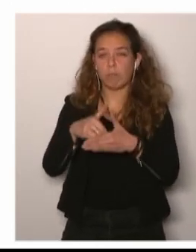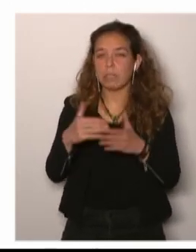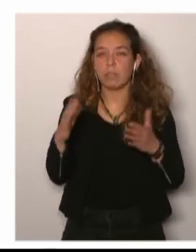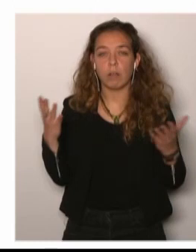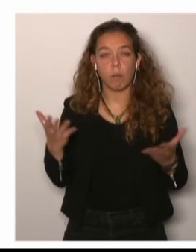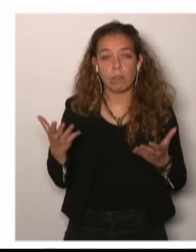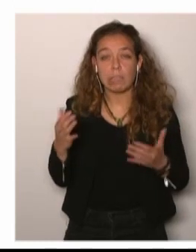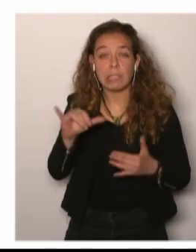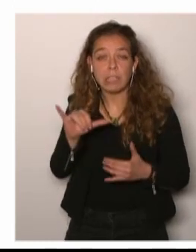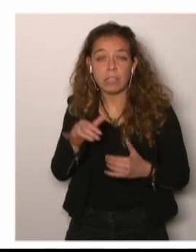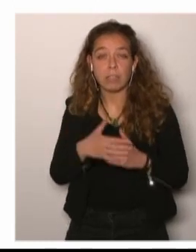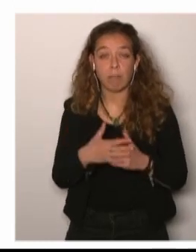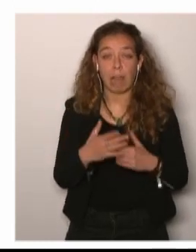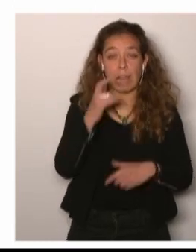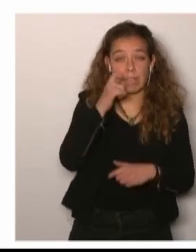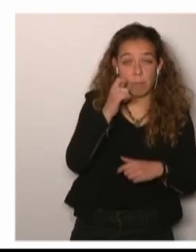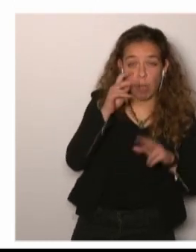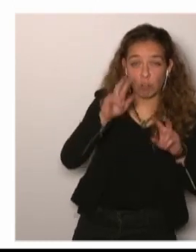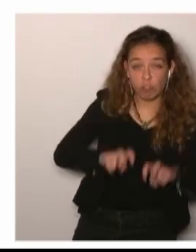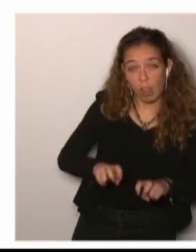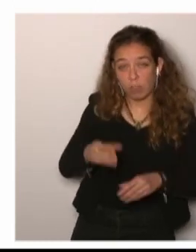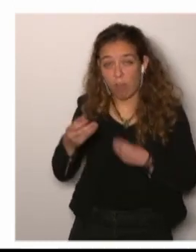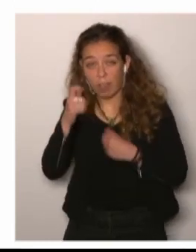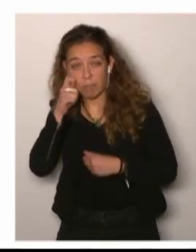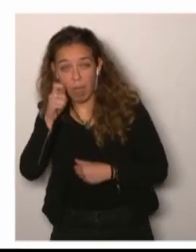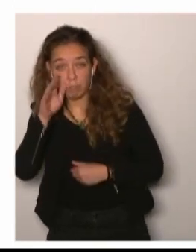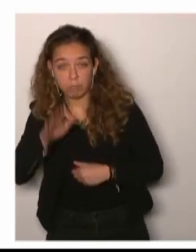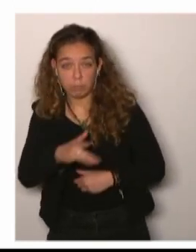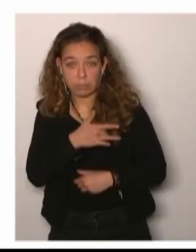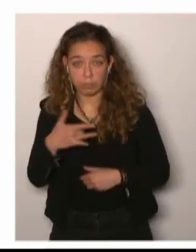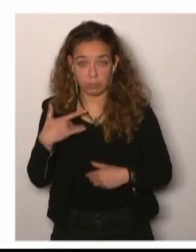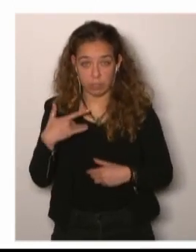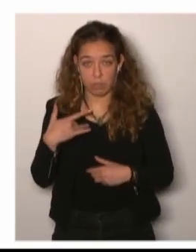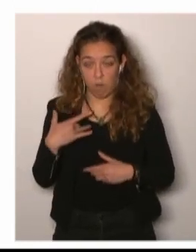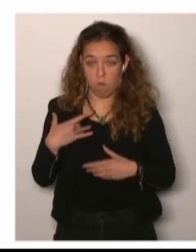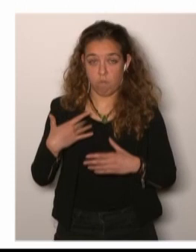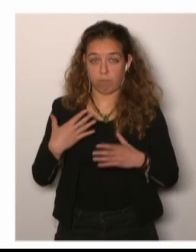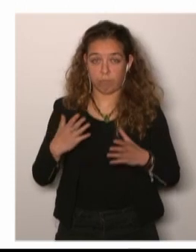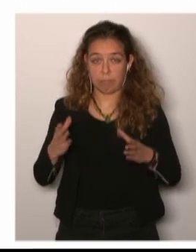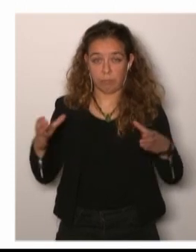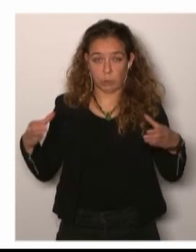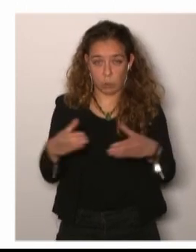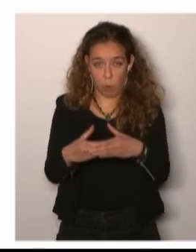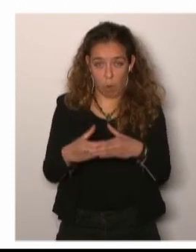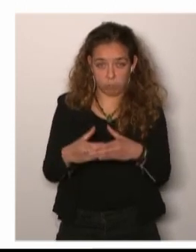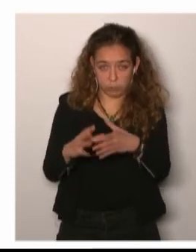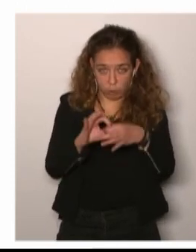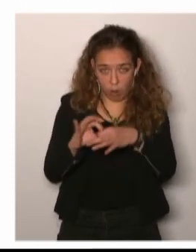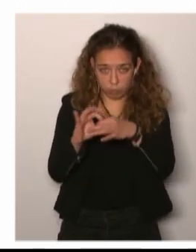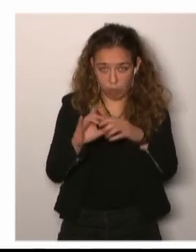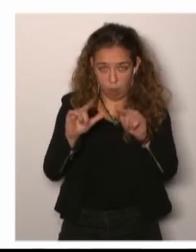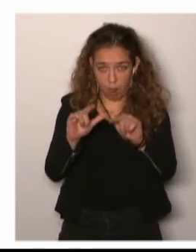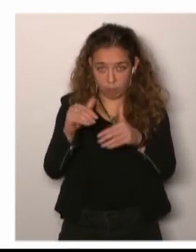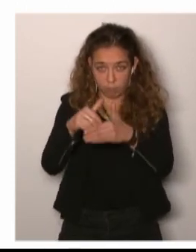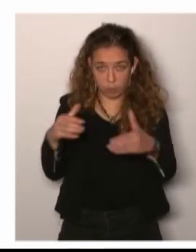the coordination, the nucleus of the coordination is already there. And under this group, there